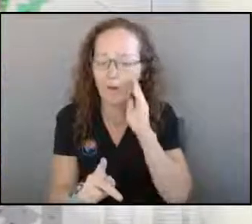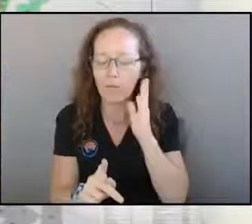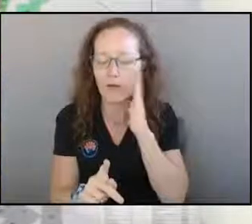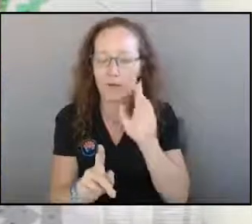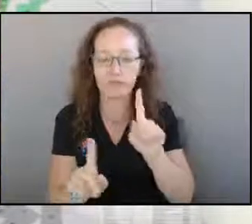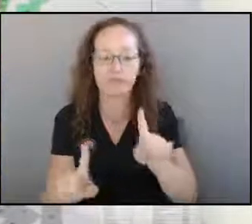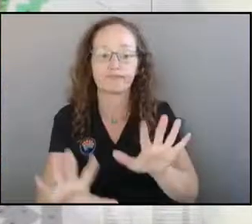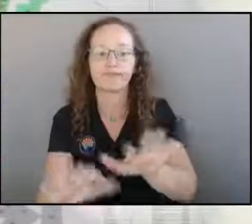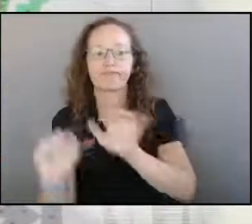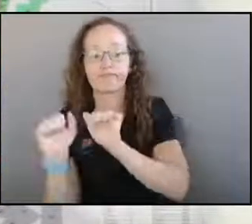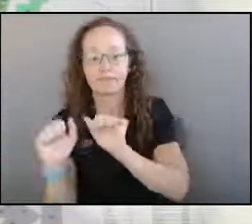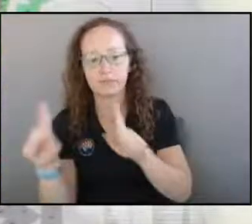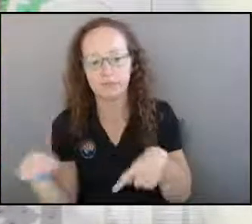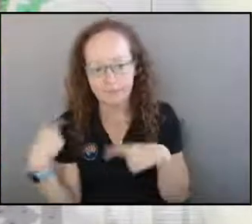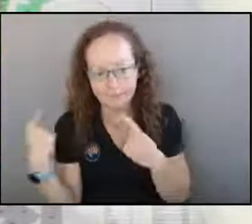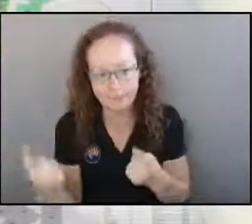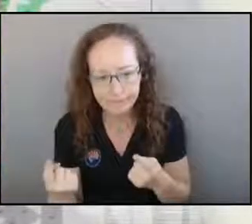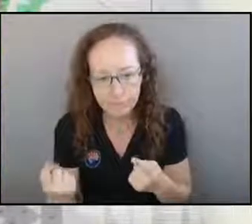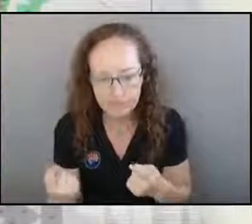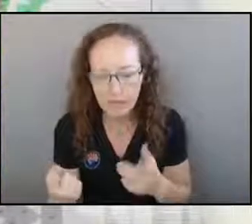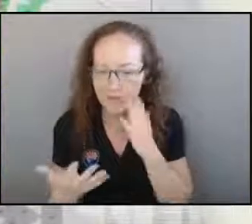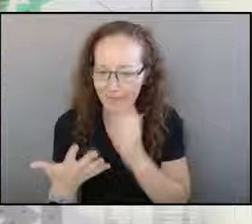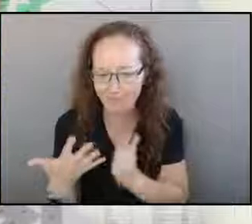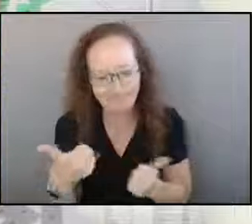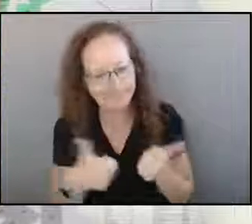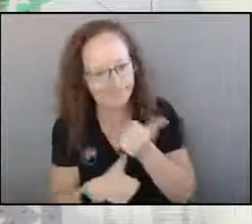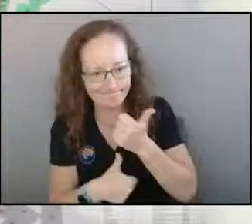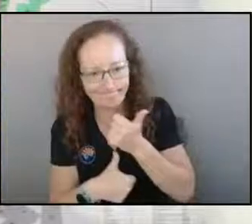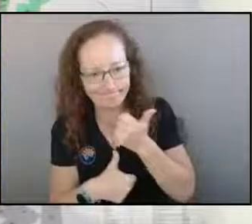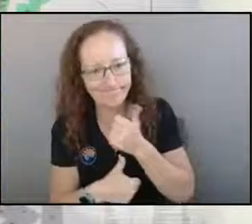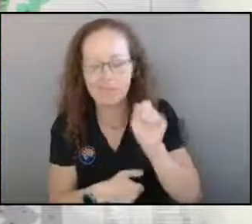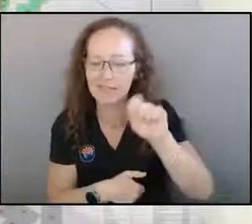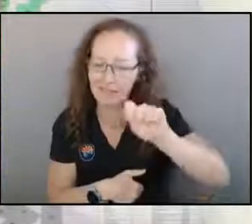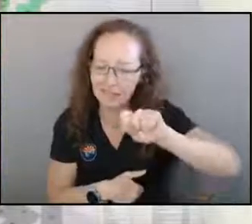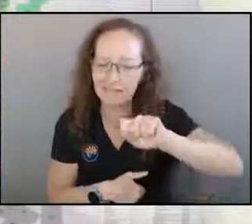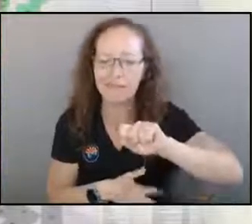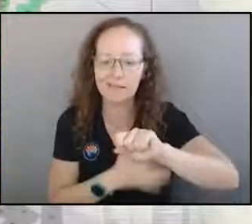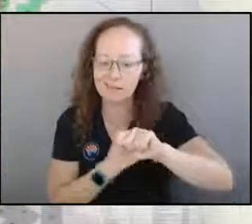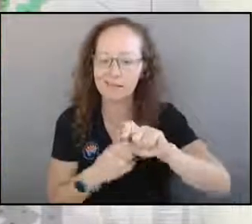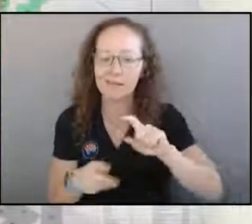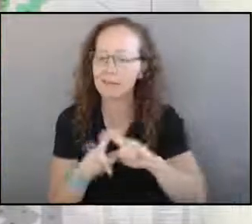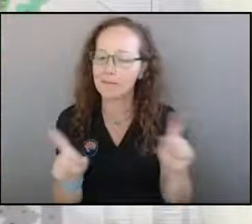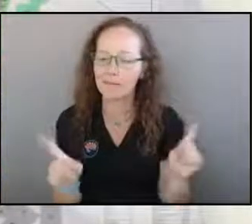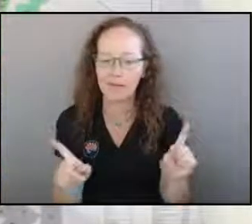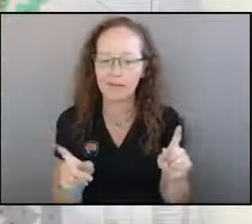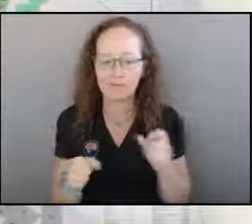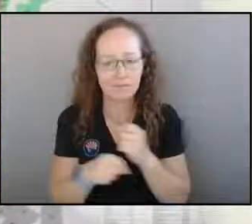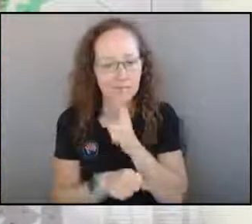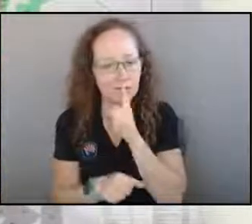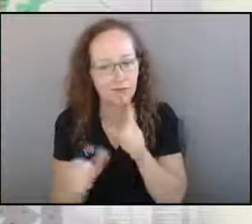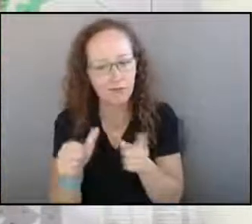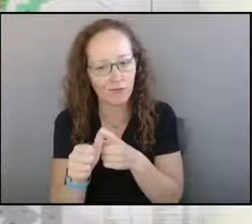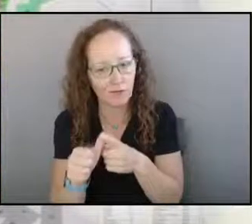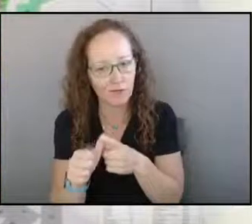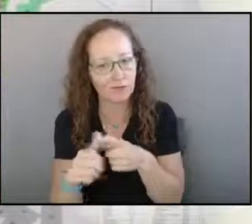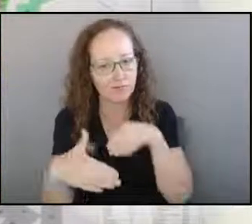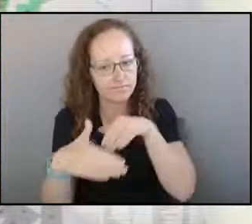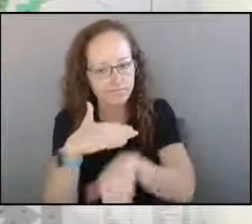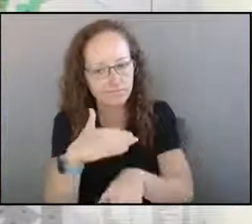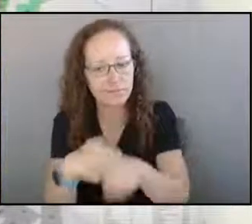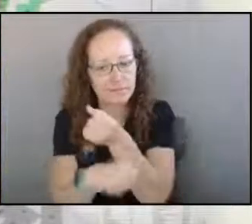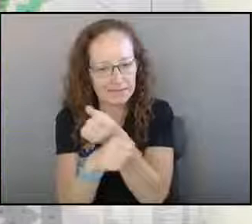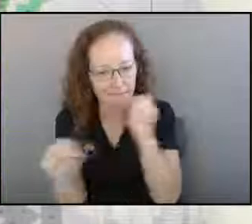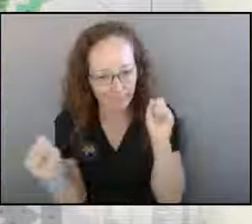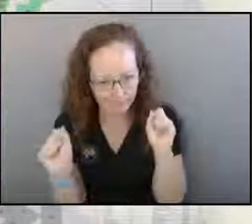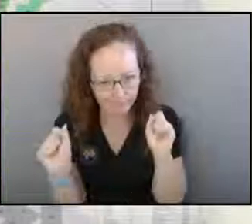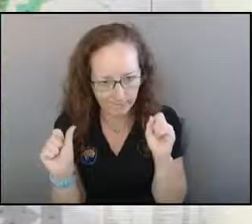So definitely high on the priority list, but we want to ensure that you're safe in re-entering that location. As